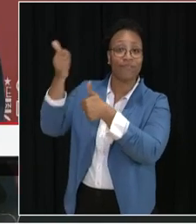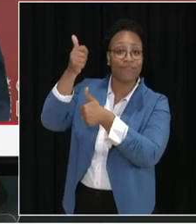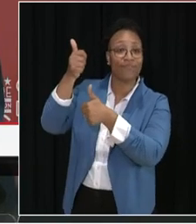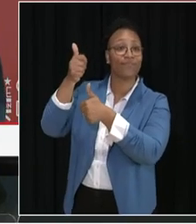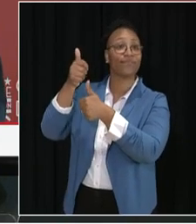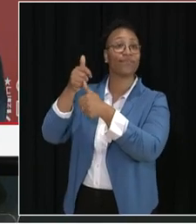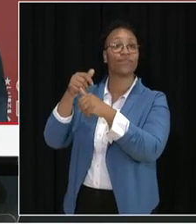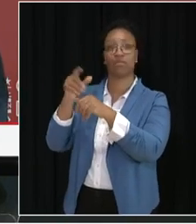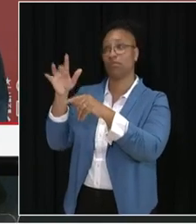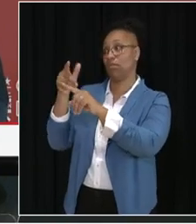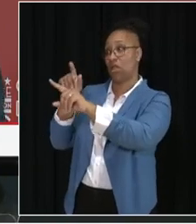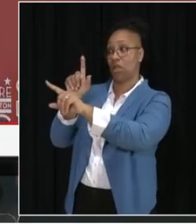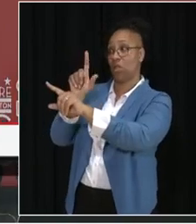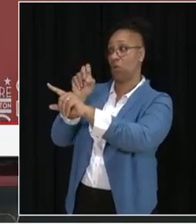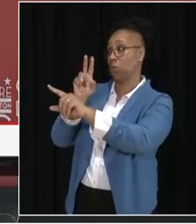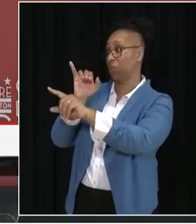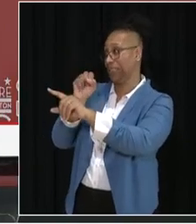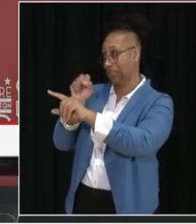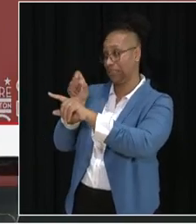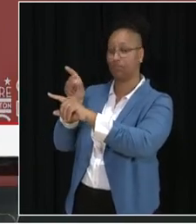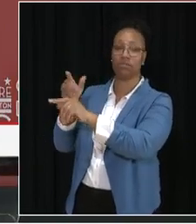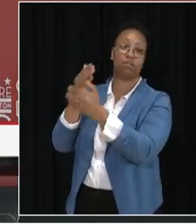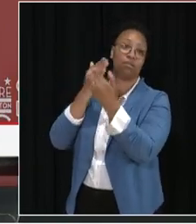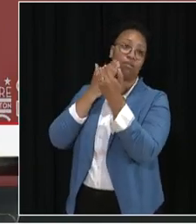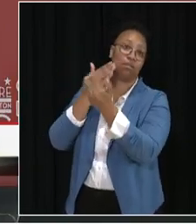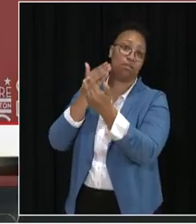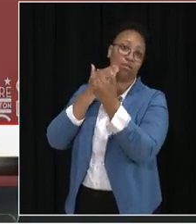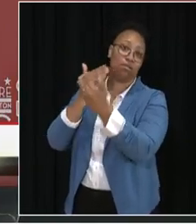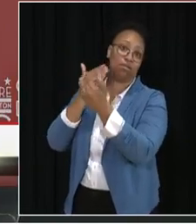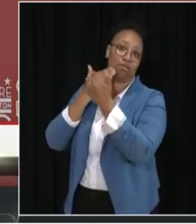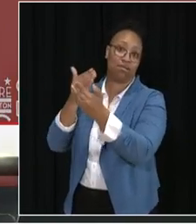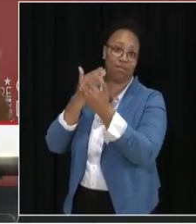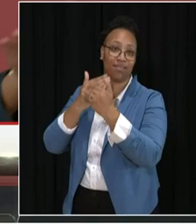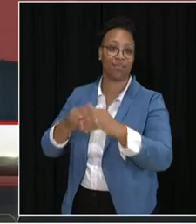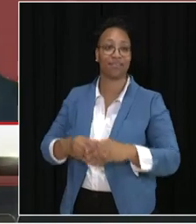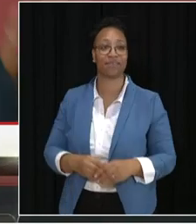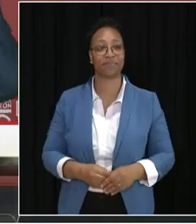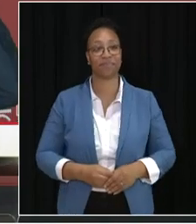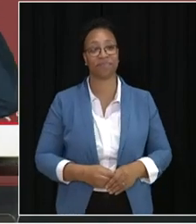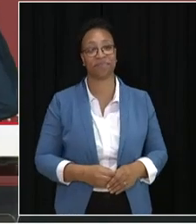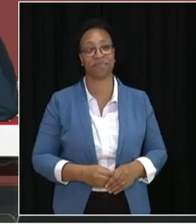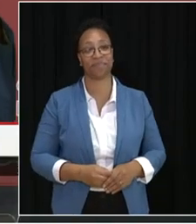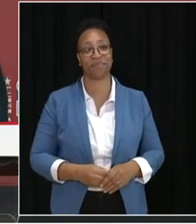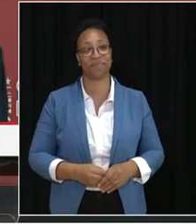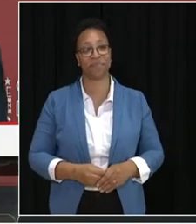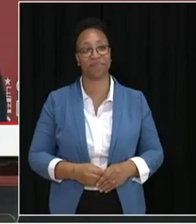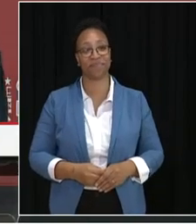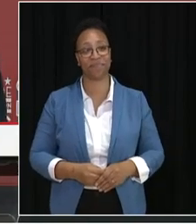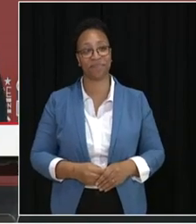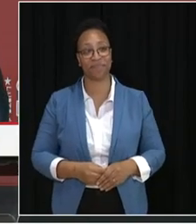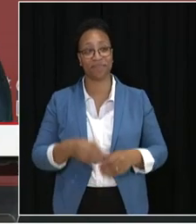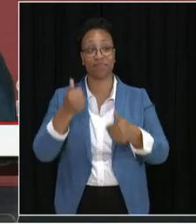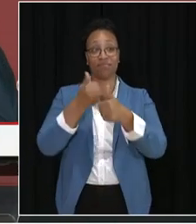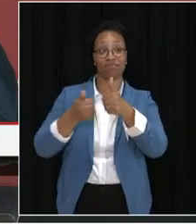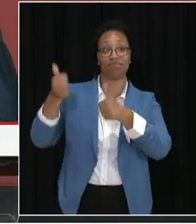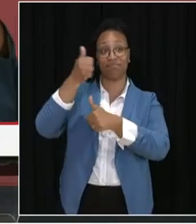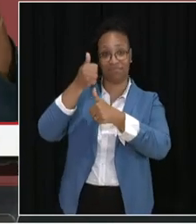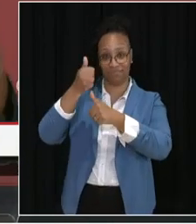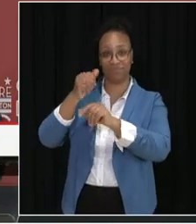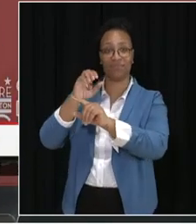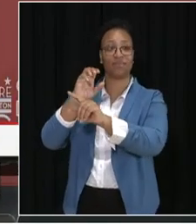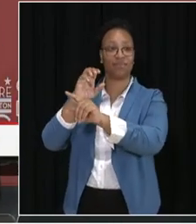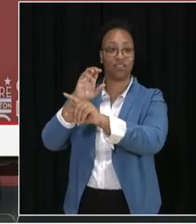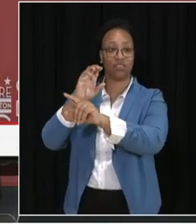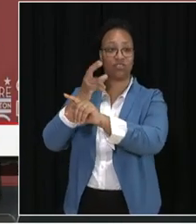Lewis Farabee. And our Superintendent of Education, Dr. Christina Grant.